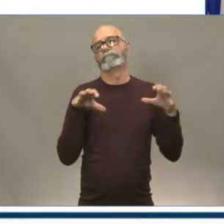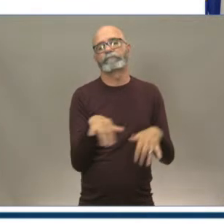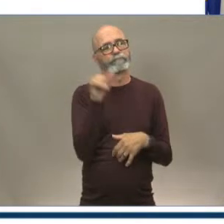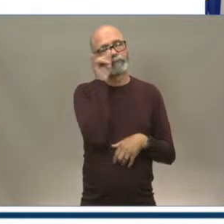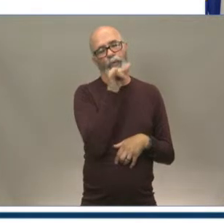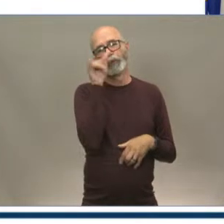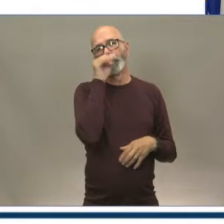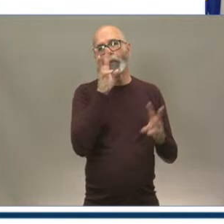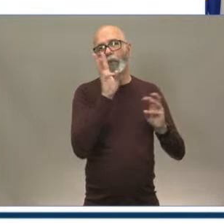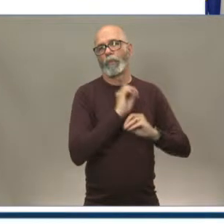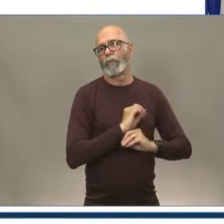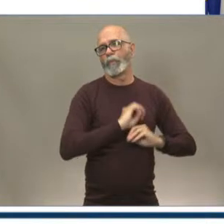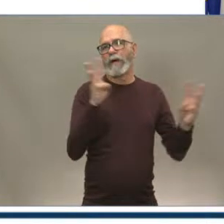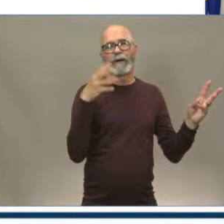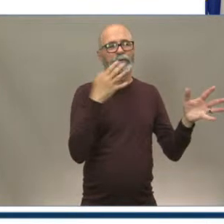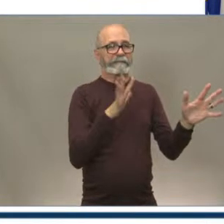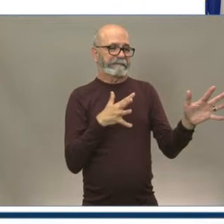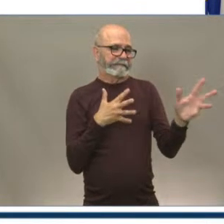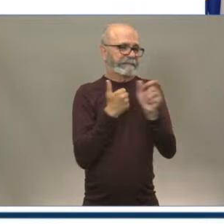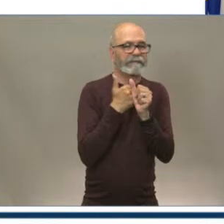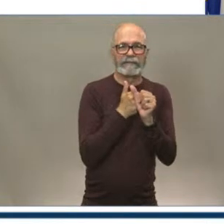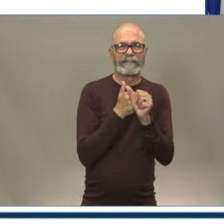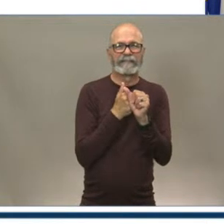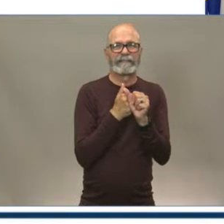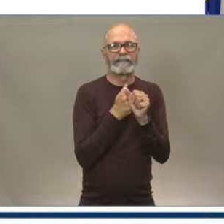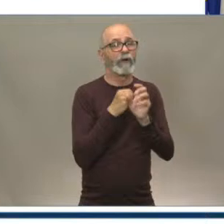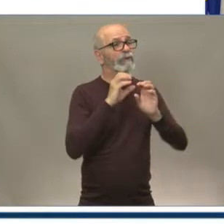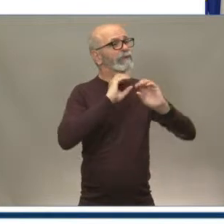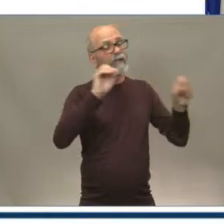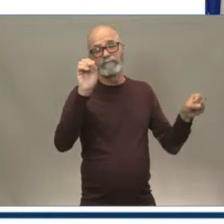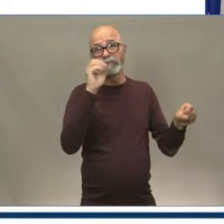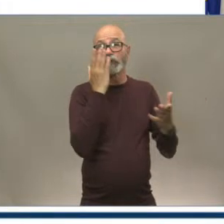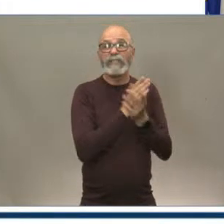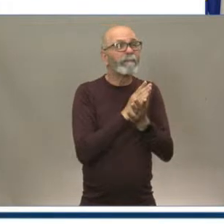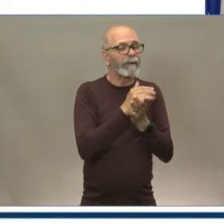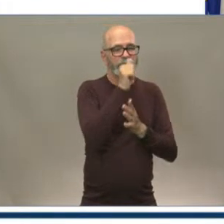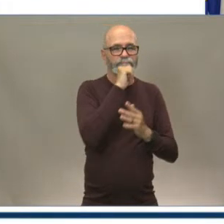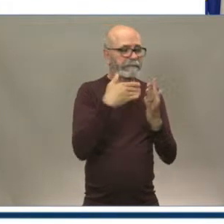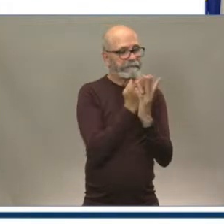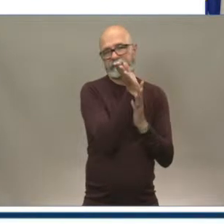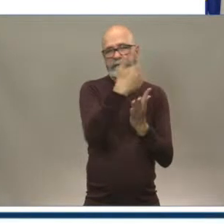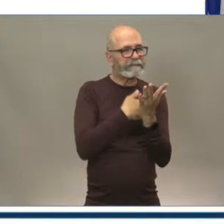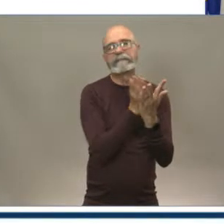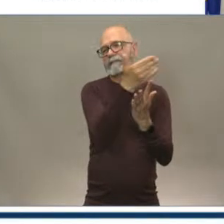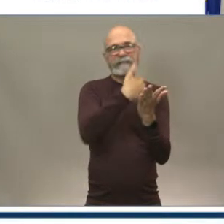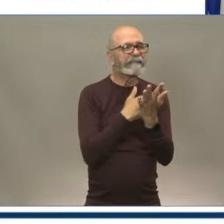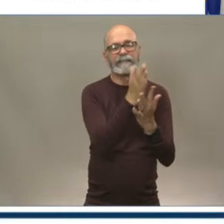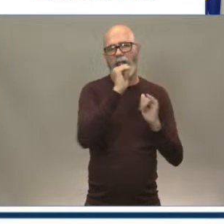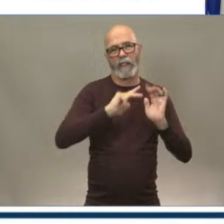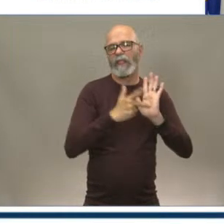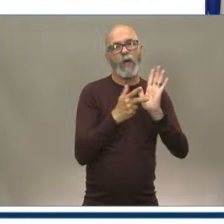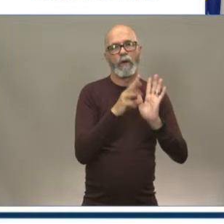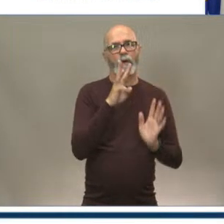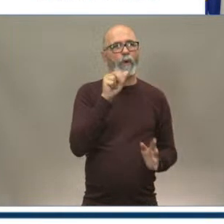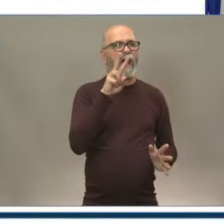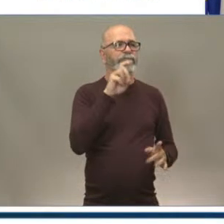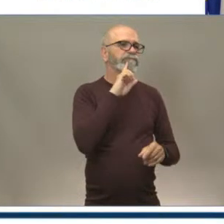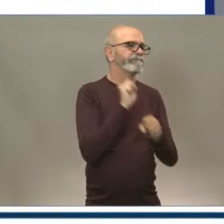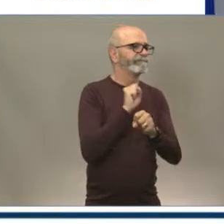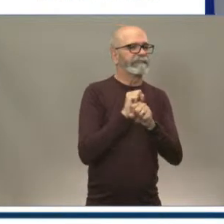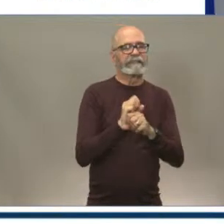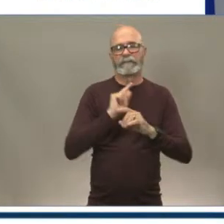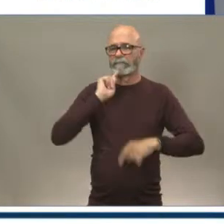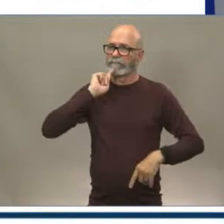is working nonstop and now that we're in this third wave, it's very serious, and these Nova Scotians